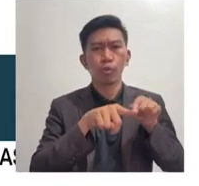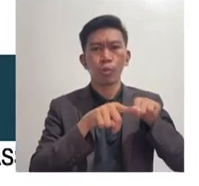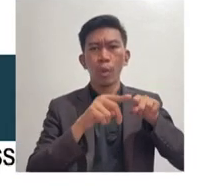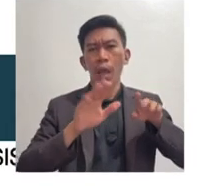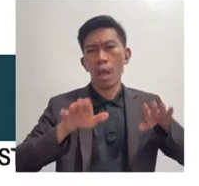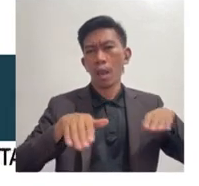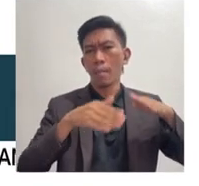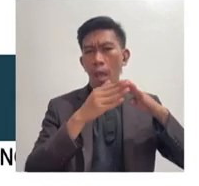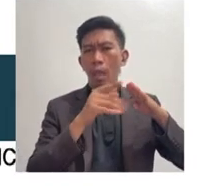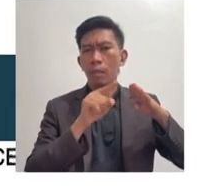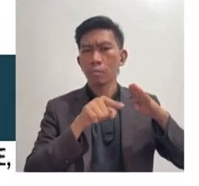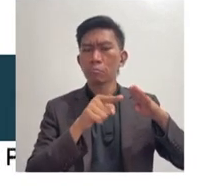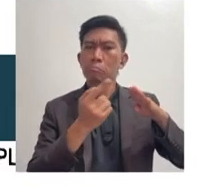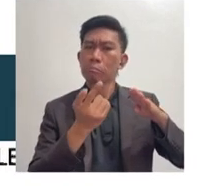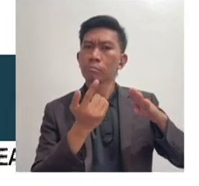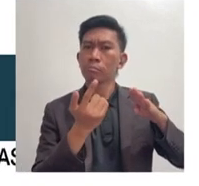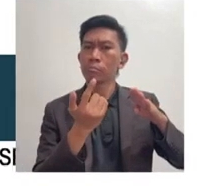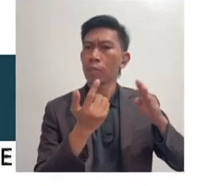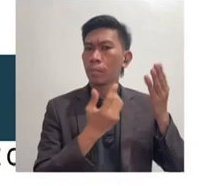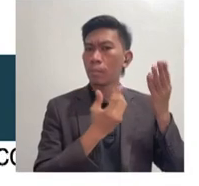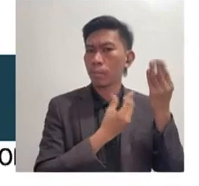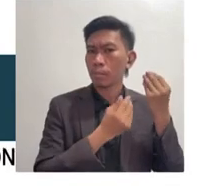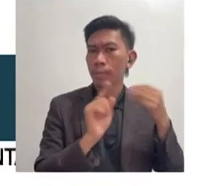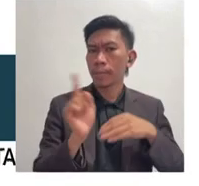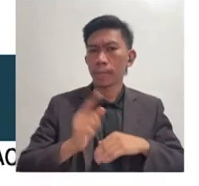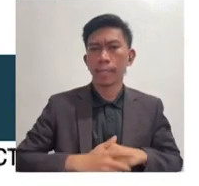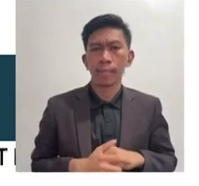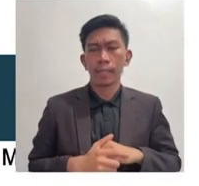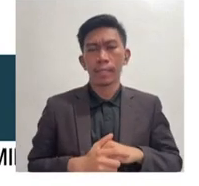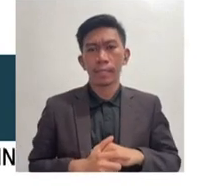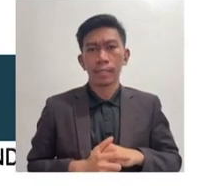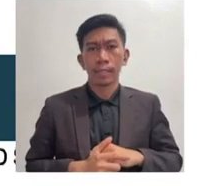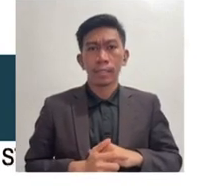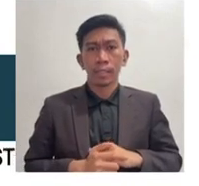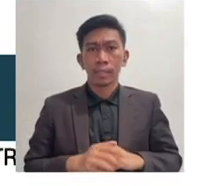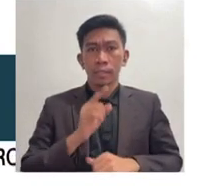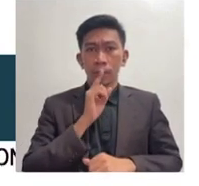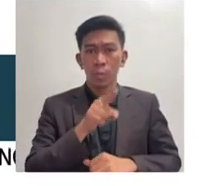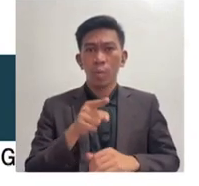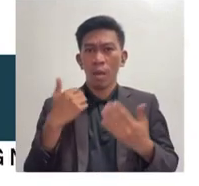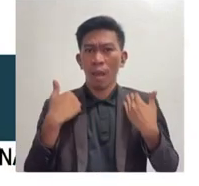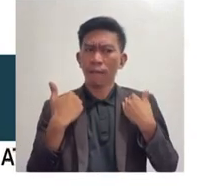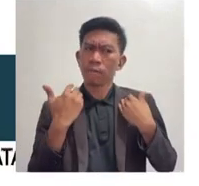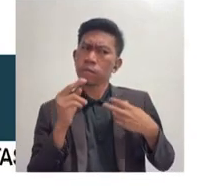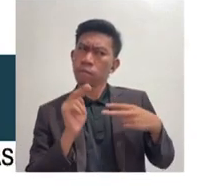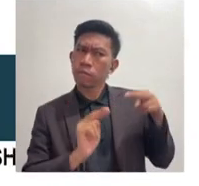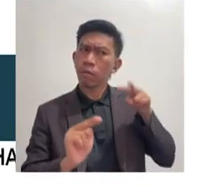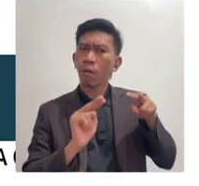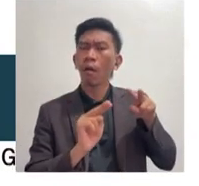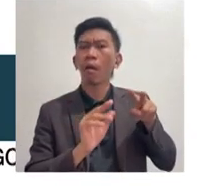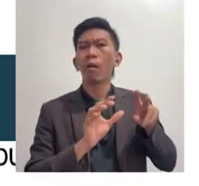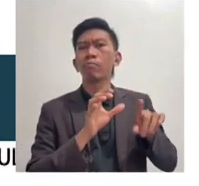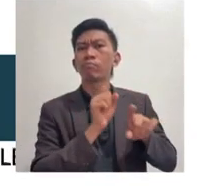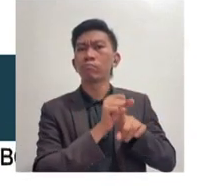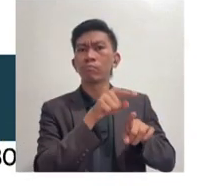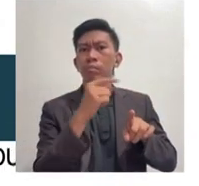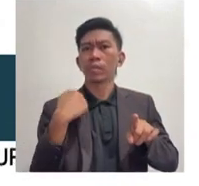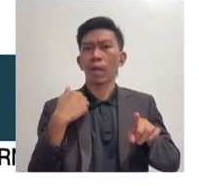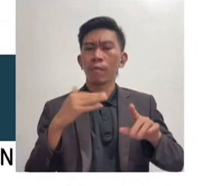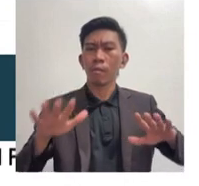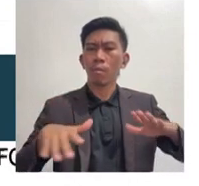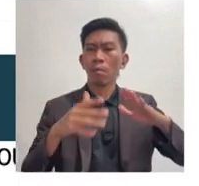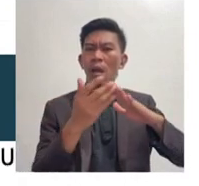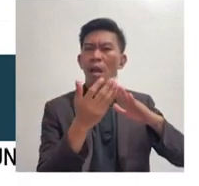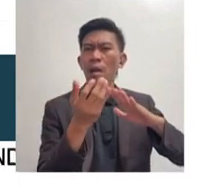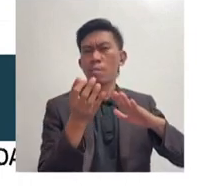Albay? Well, we've been experiencing and detecting rockfall since this year. Mm. But since April, there has been